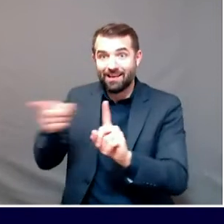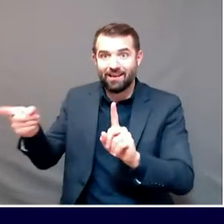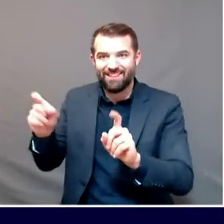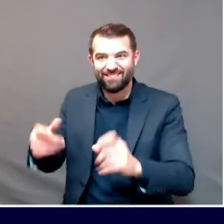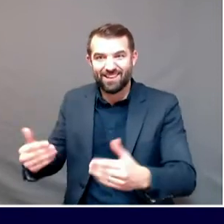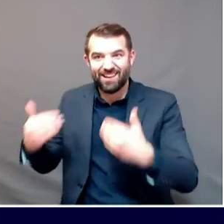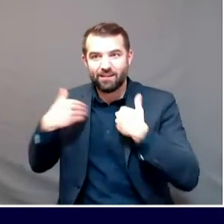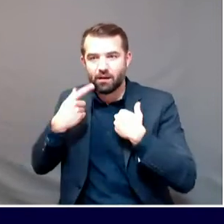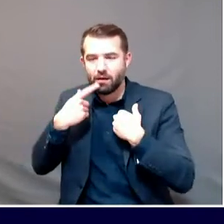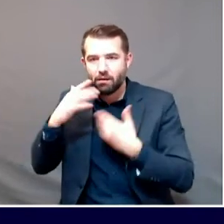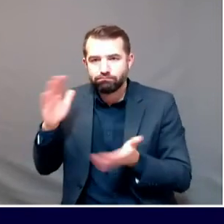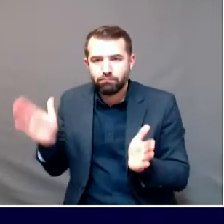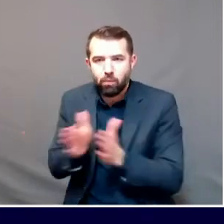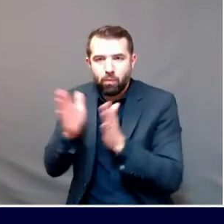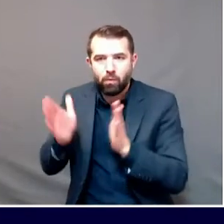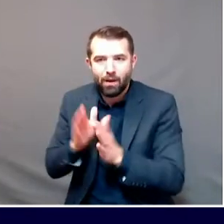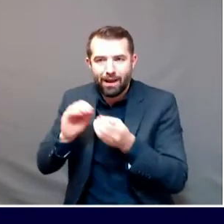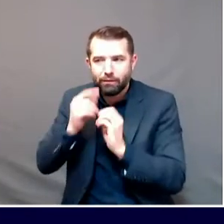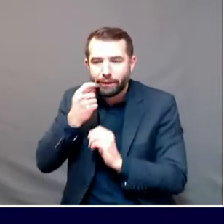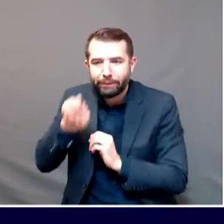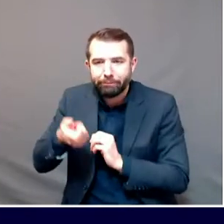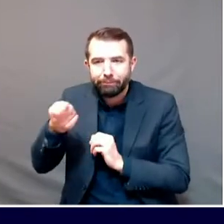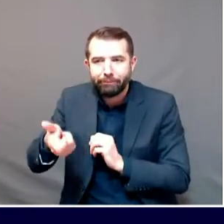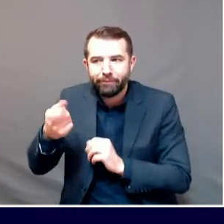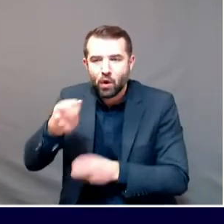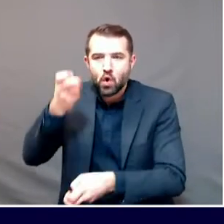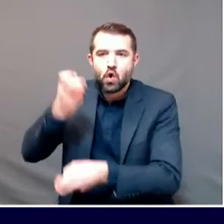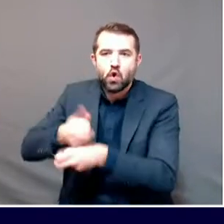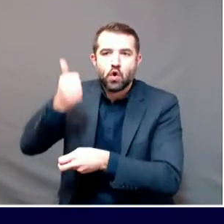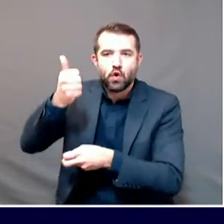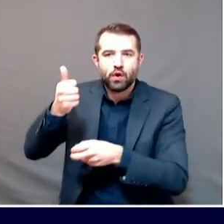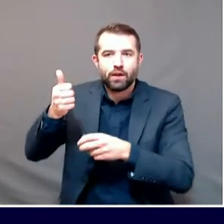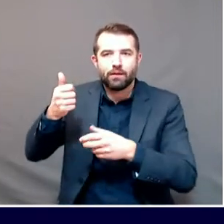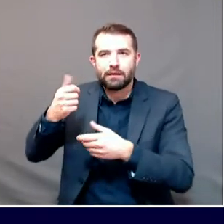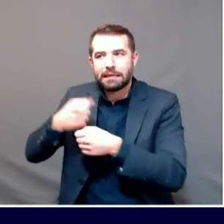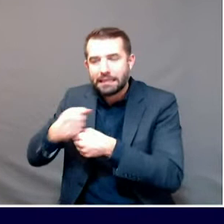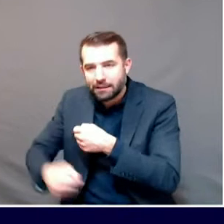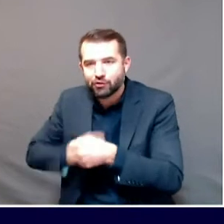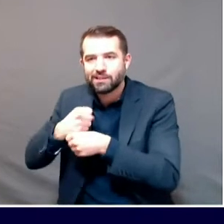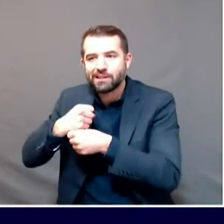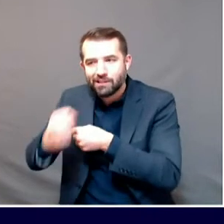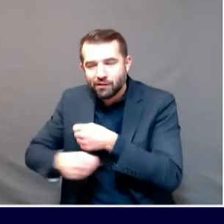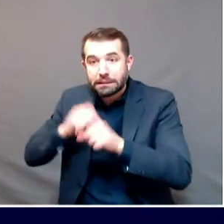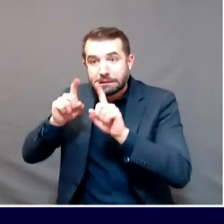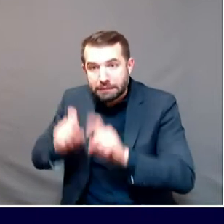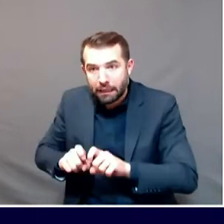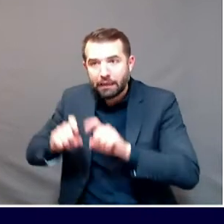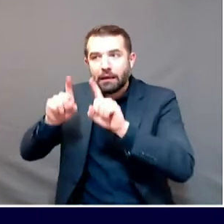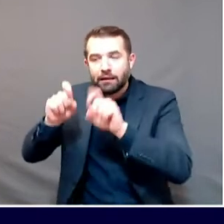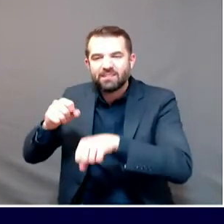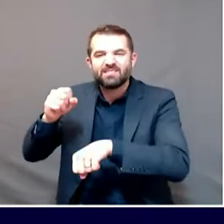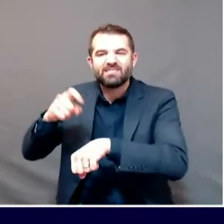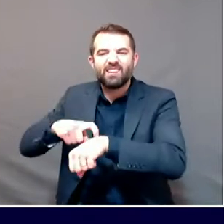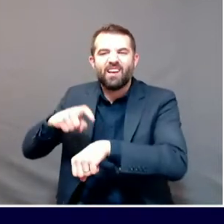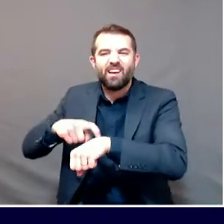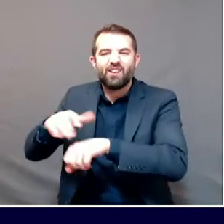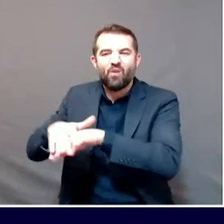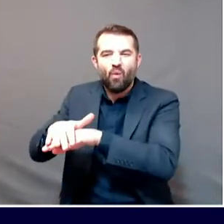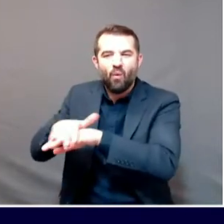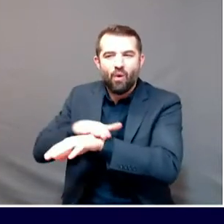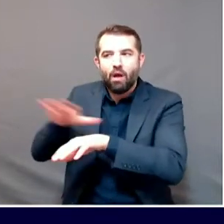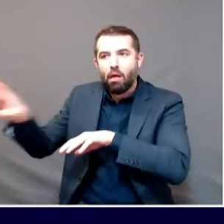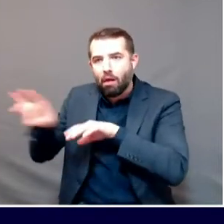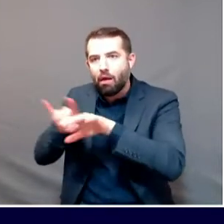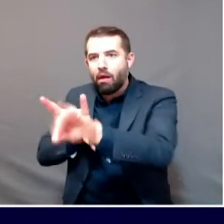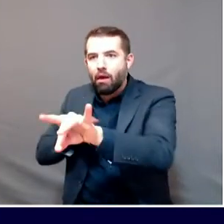your vaccine. But with COVID being as prevalent, sadly, as it is, you can move through that process more quickly.